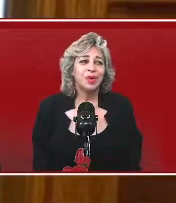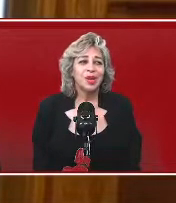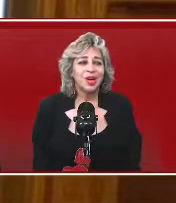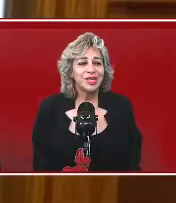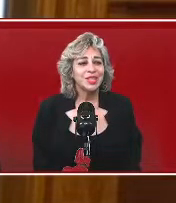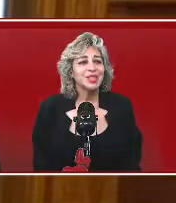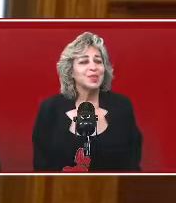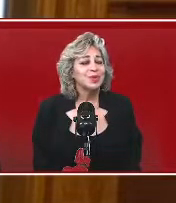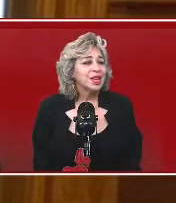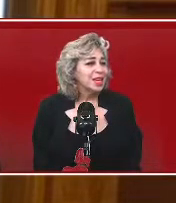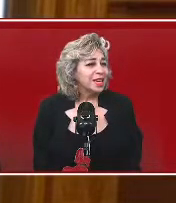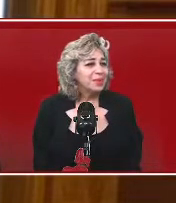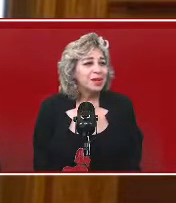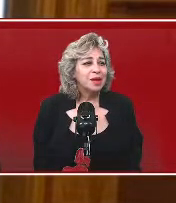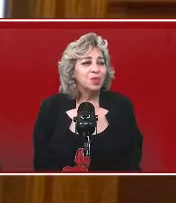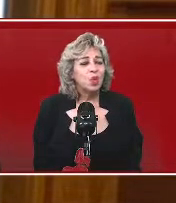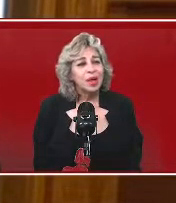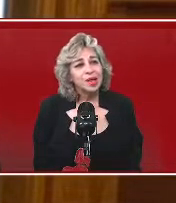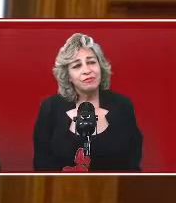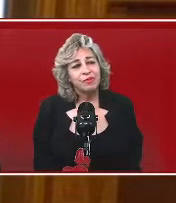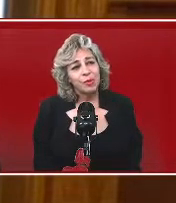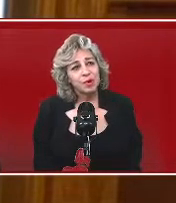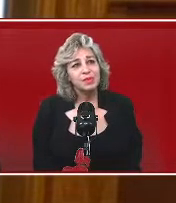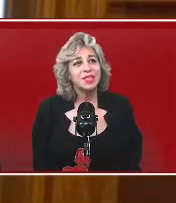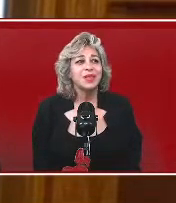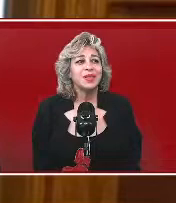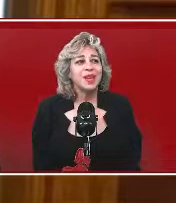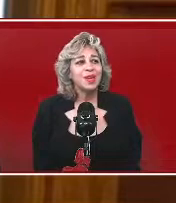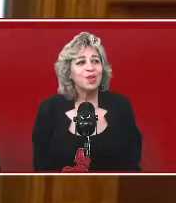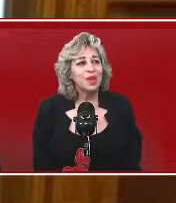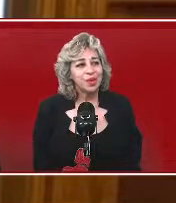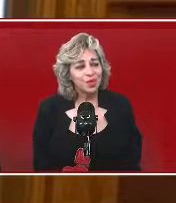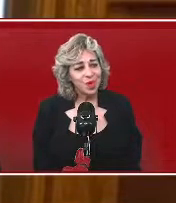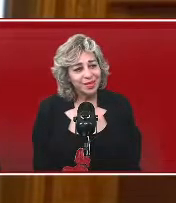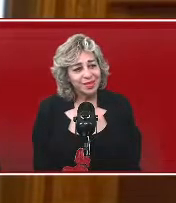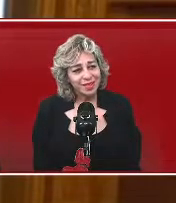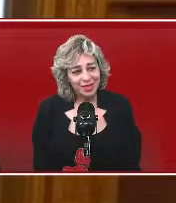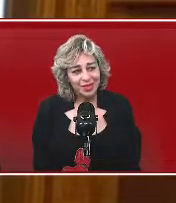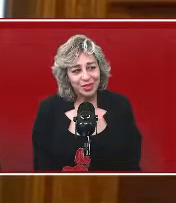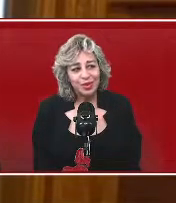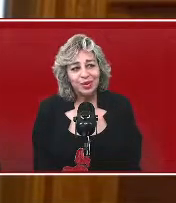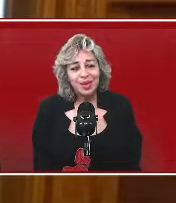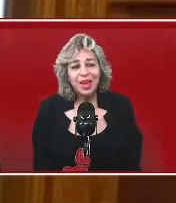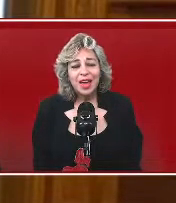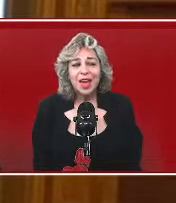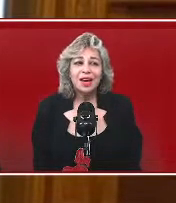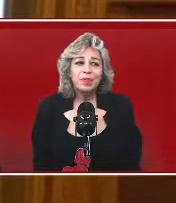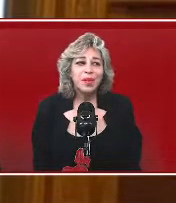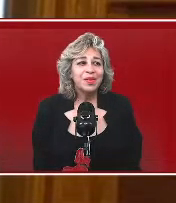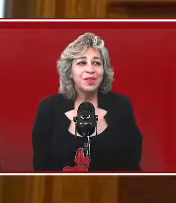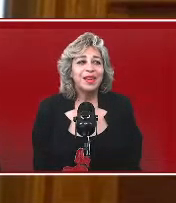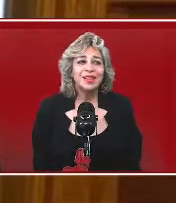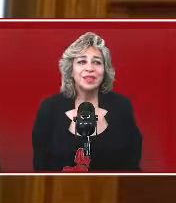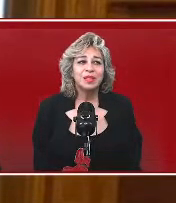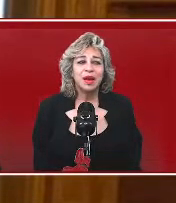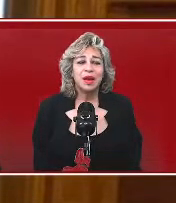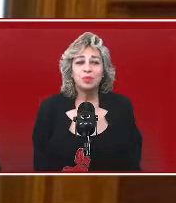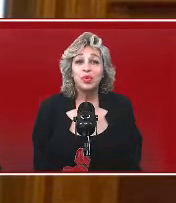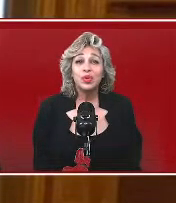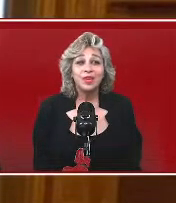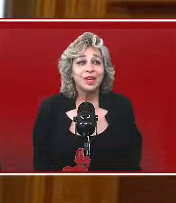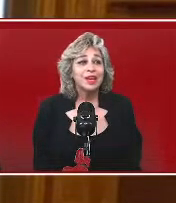safety precautions, keeping them well informed so that they know what are the right things to do. And apparently it